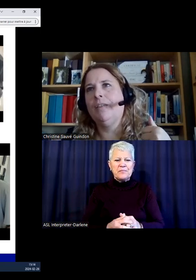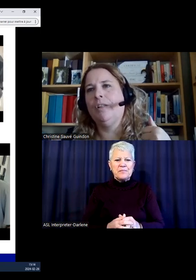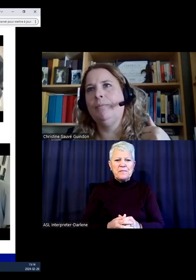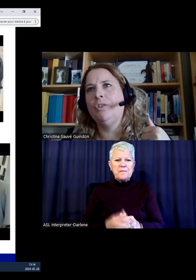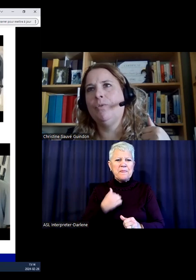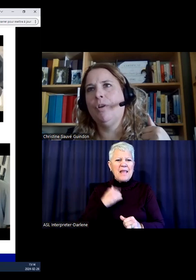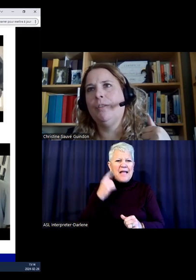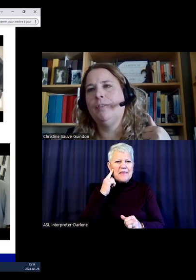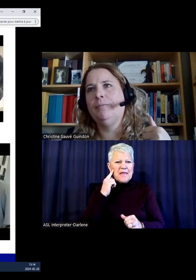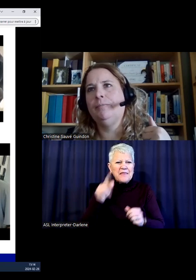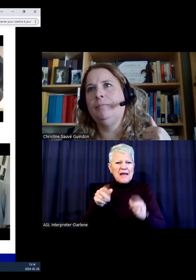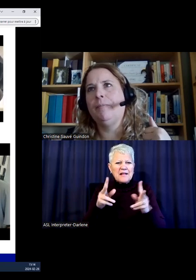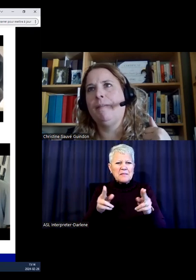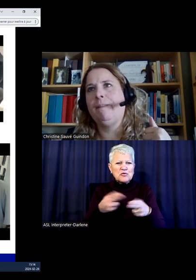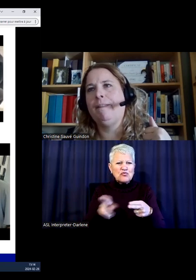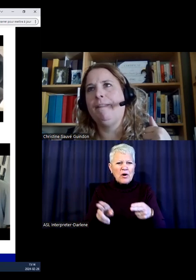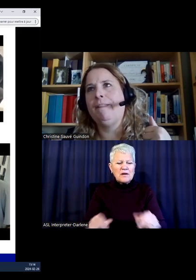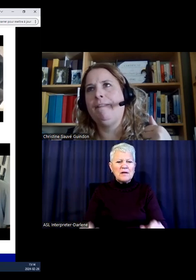I think the clip is short.